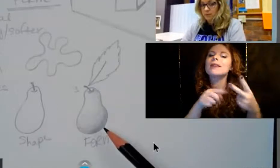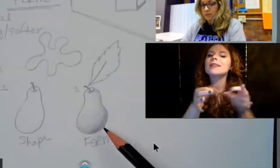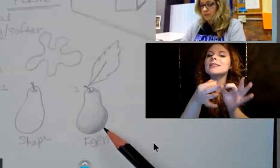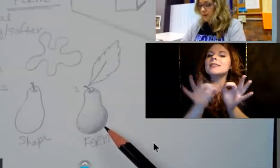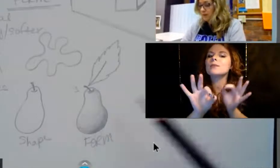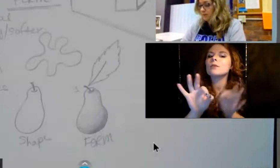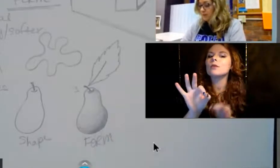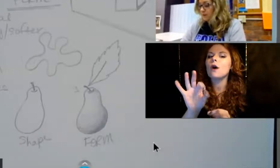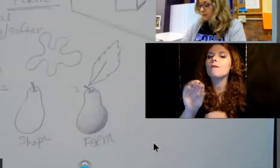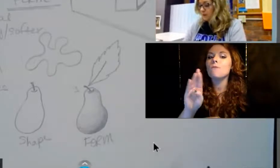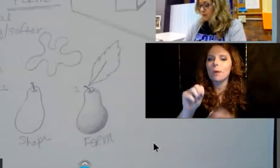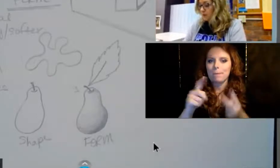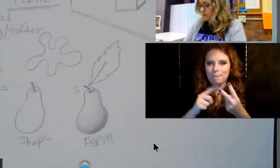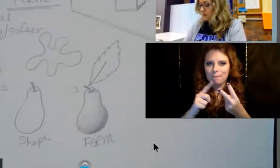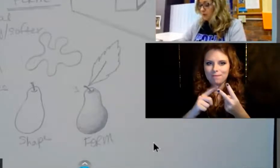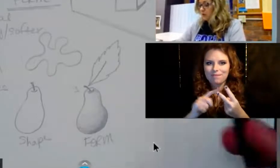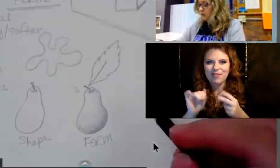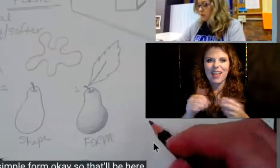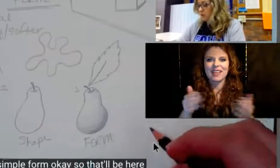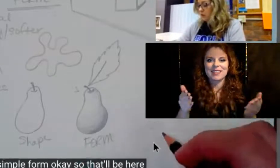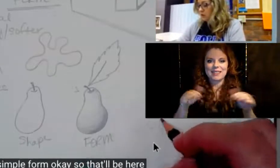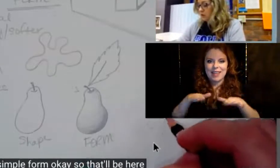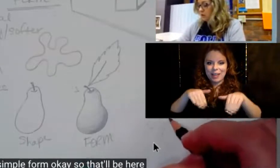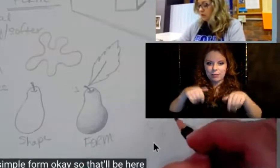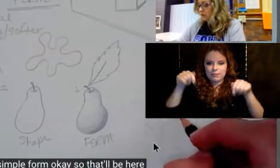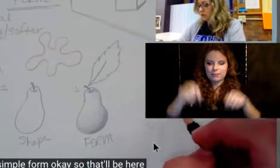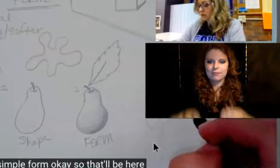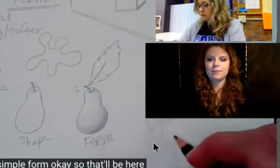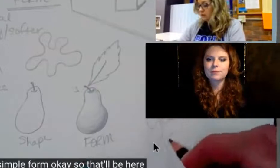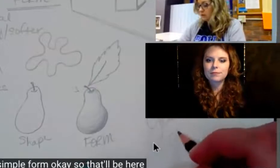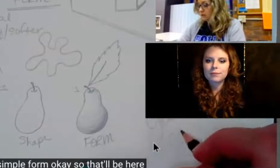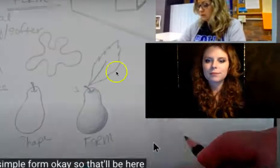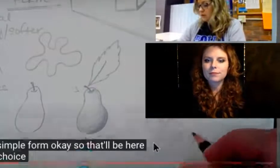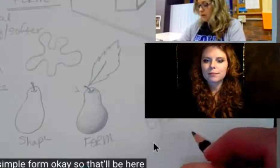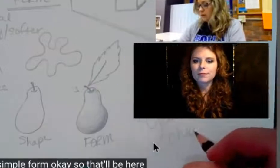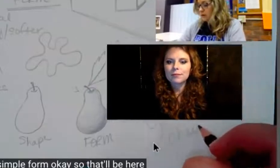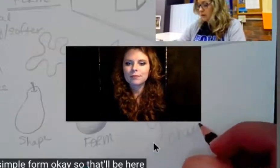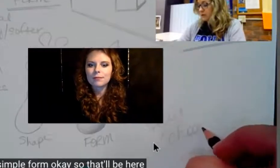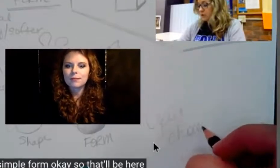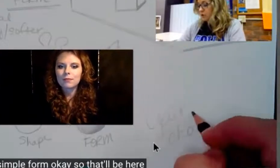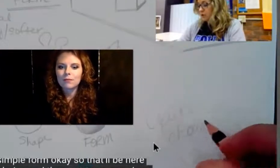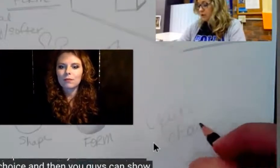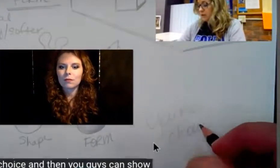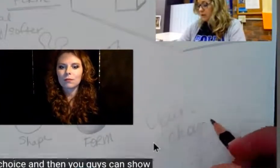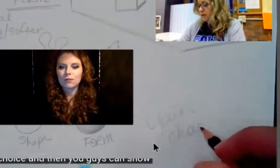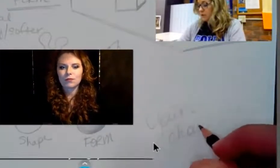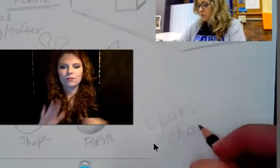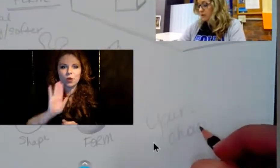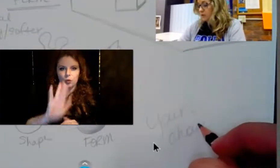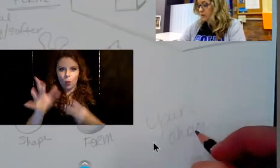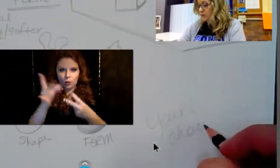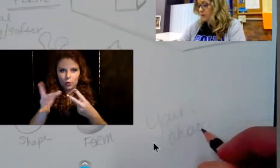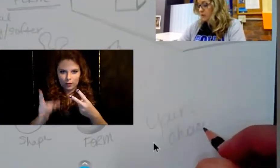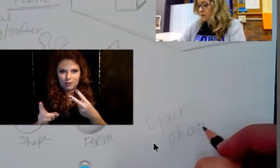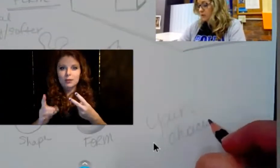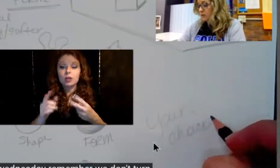form. Okay? So that'll be here, your choice. And then you guys can show me next